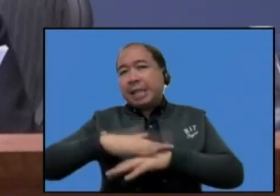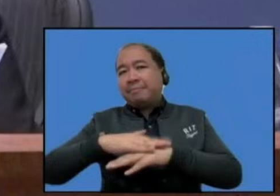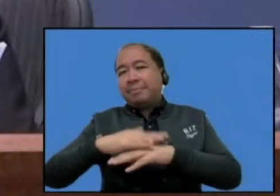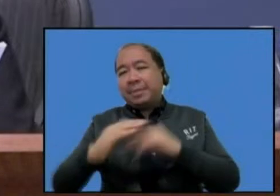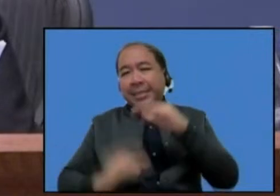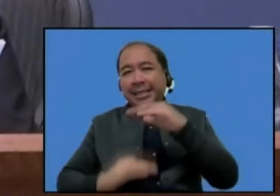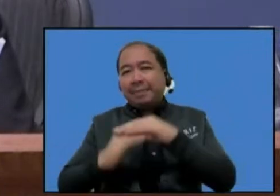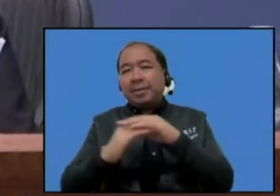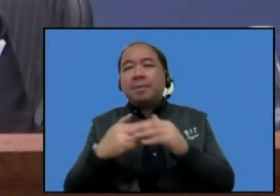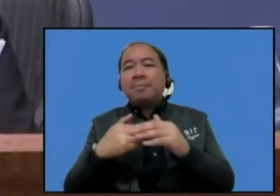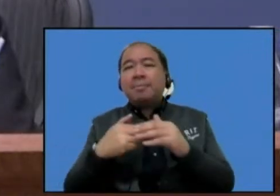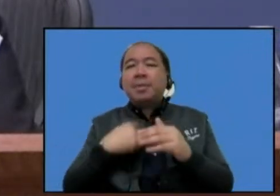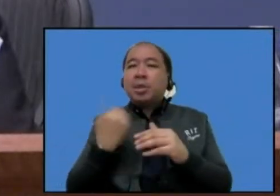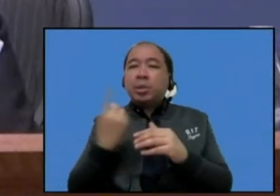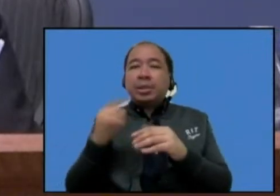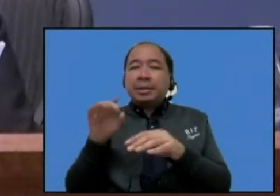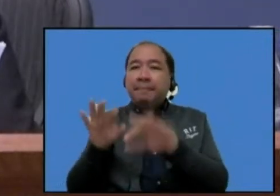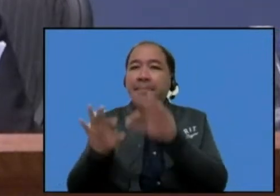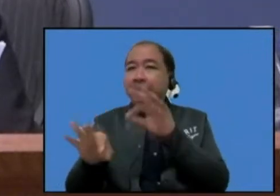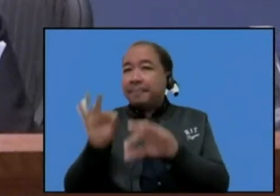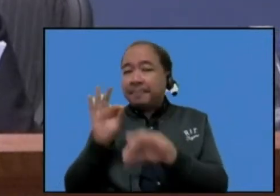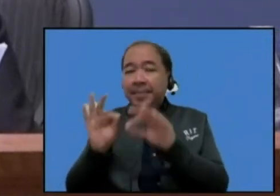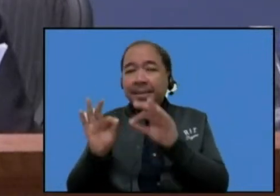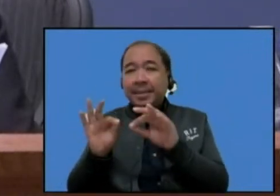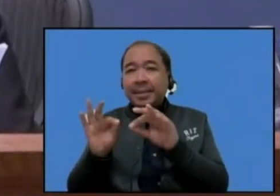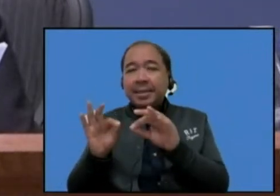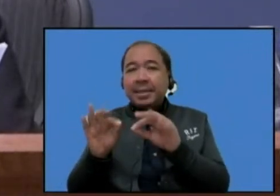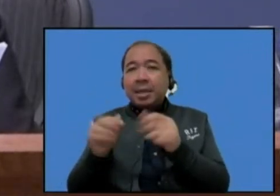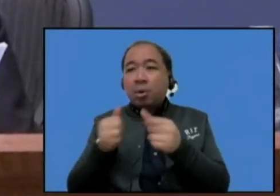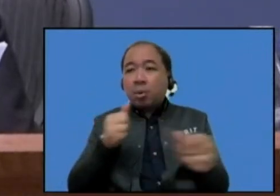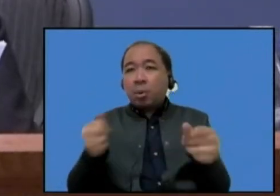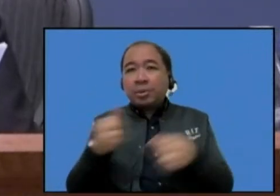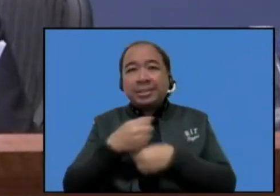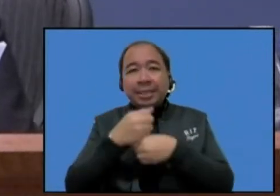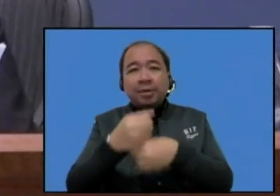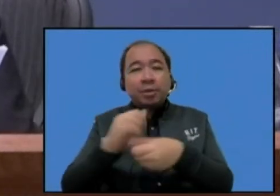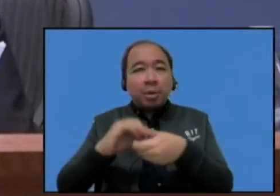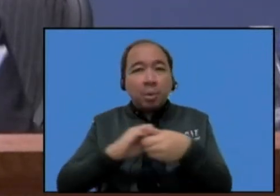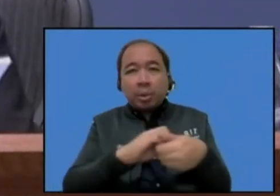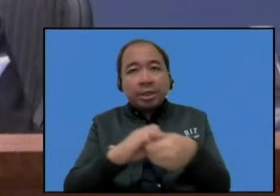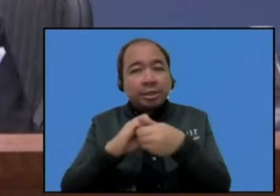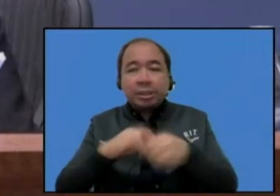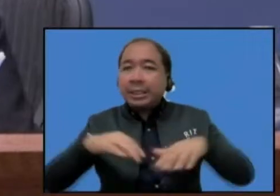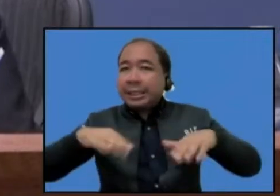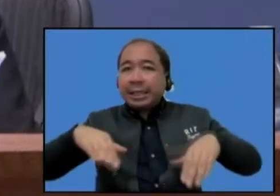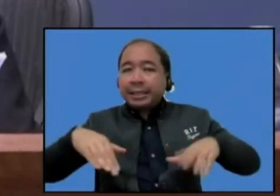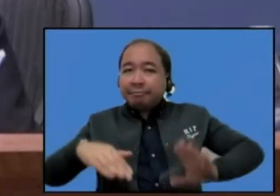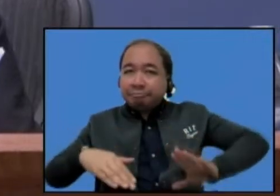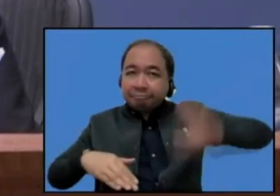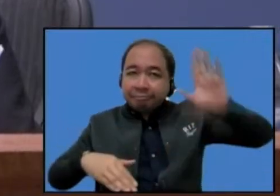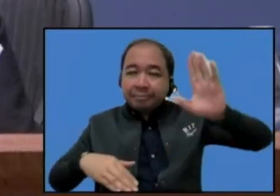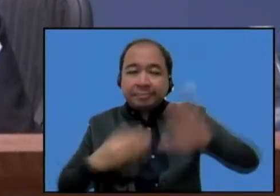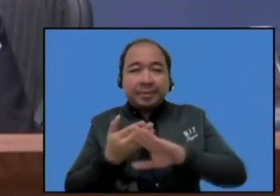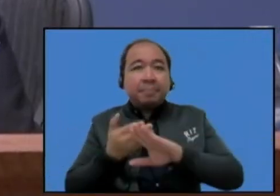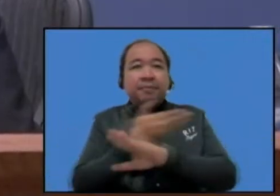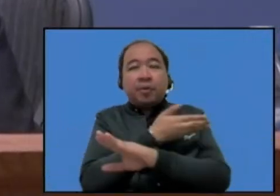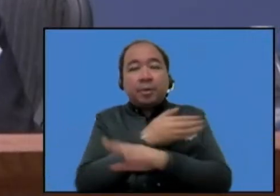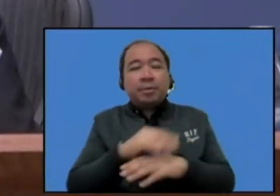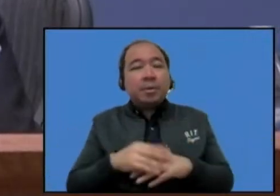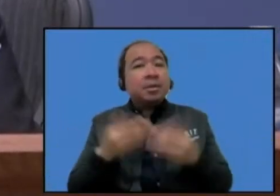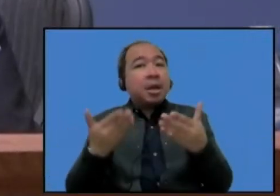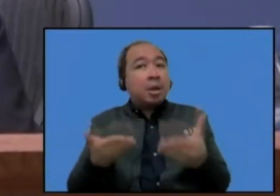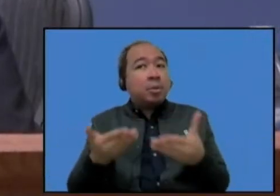will only call all stakeholders, organizations, and have not yet spoken. I open the floor